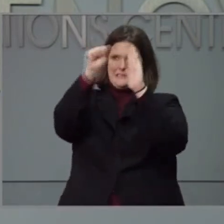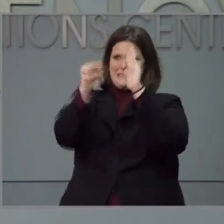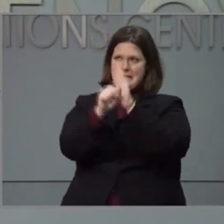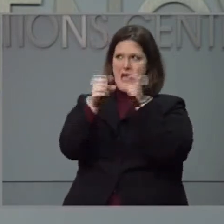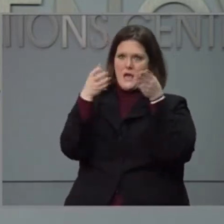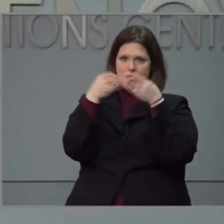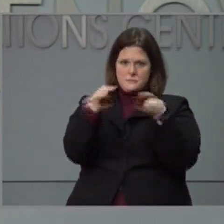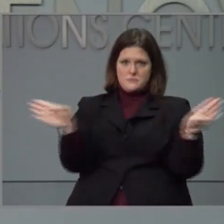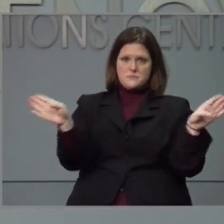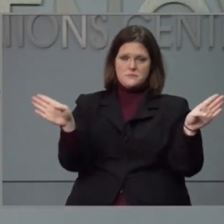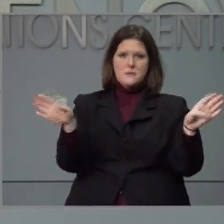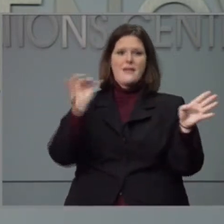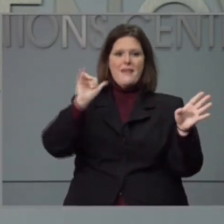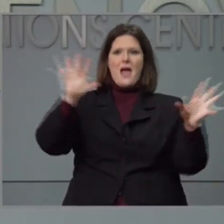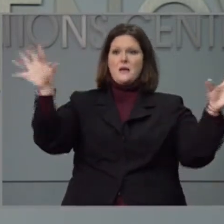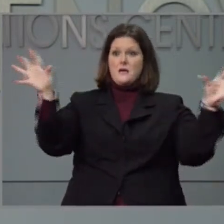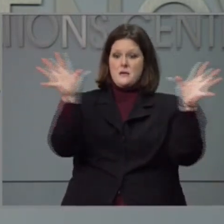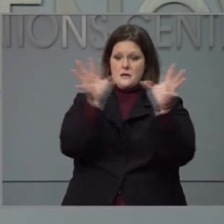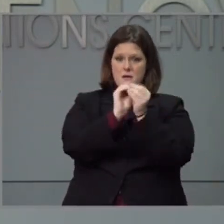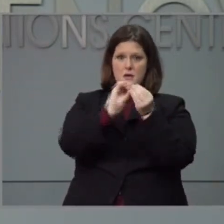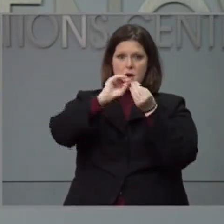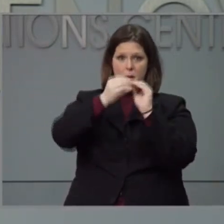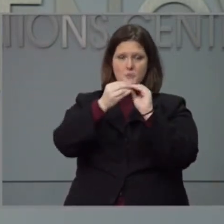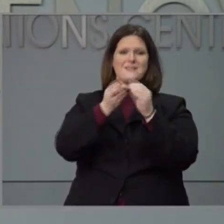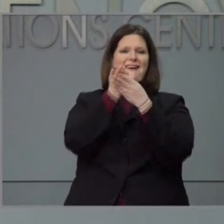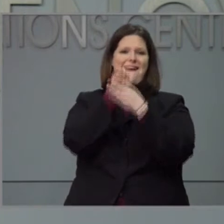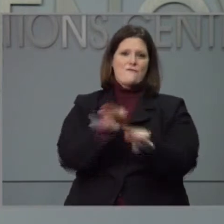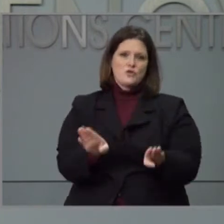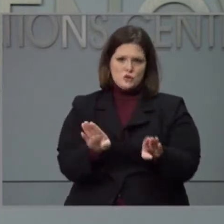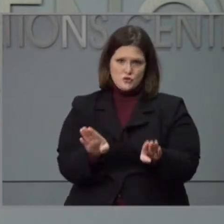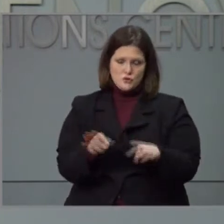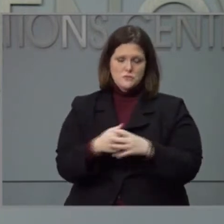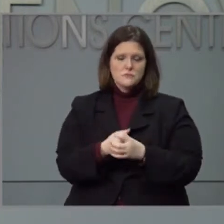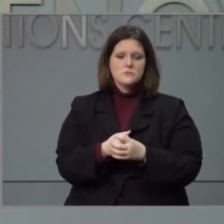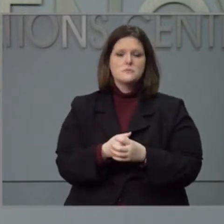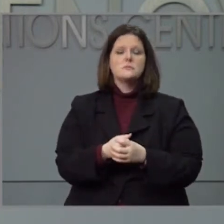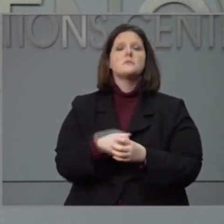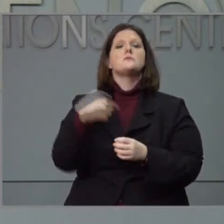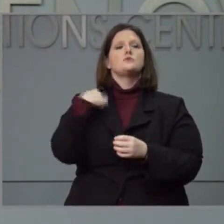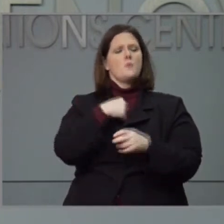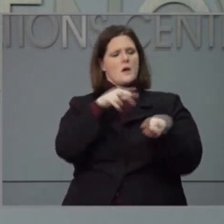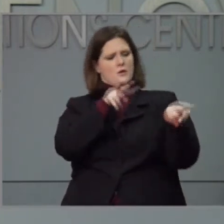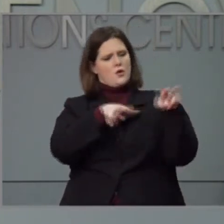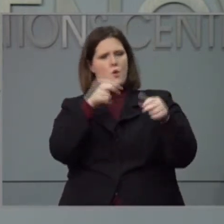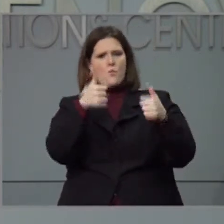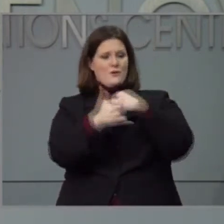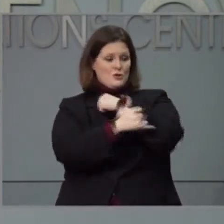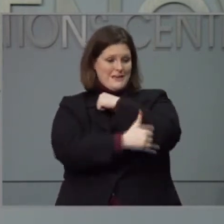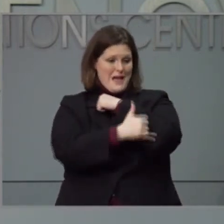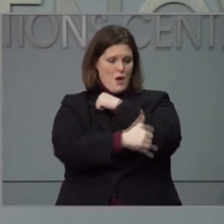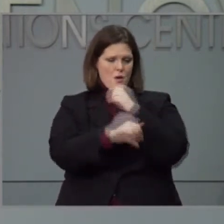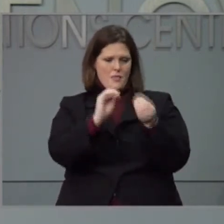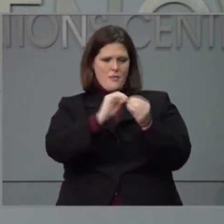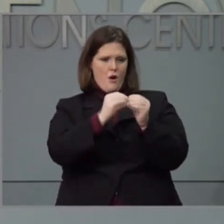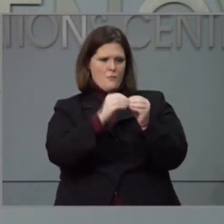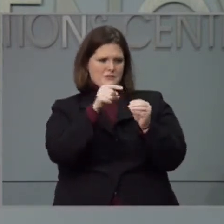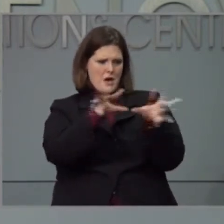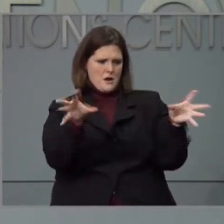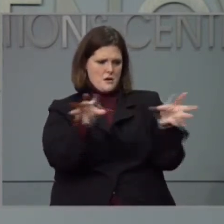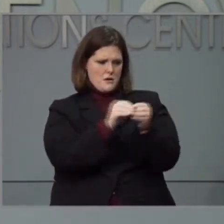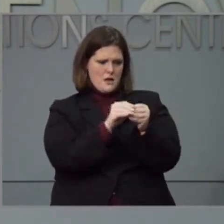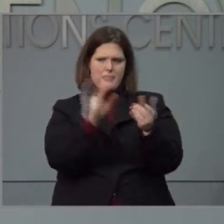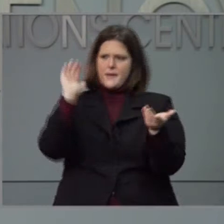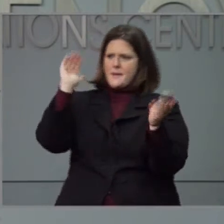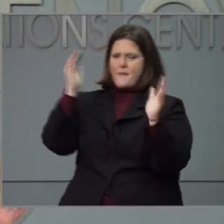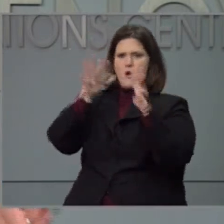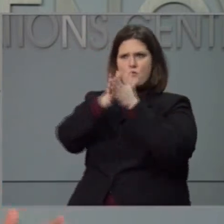do it based on the county, we look at where someone lives, and we do an average for those people who live in the county, so we can give